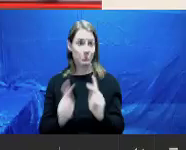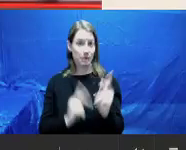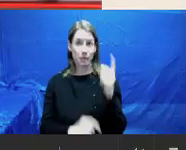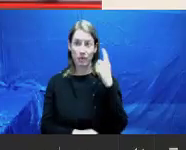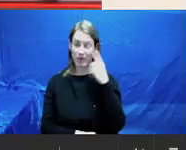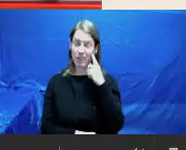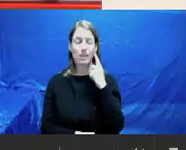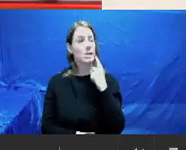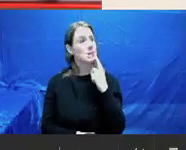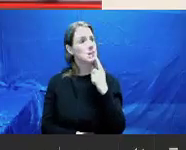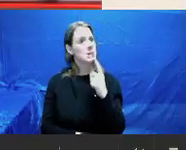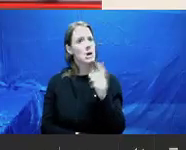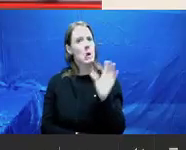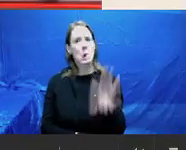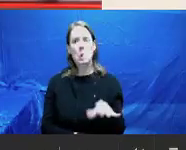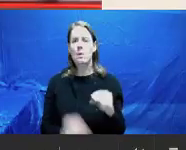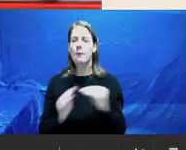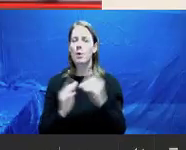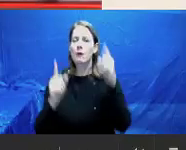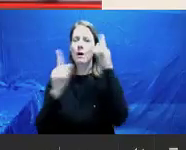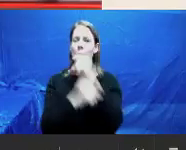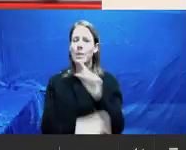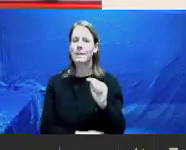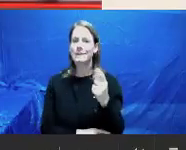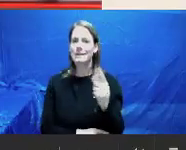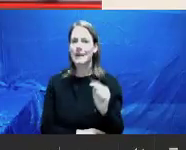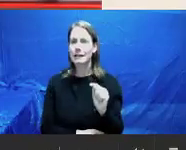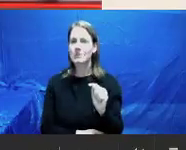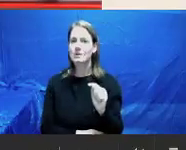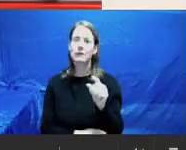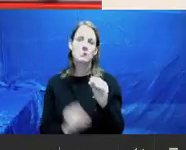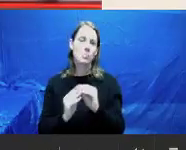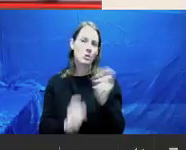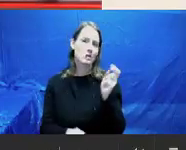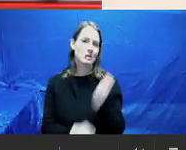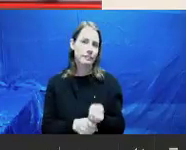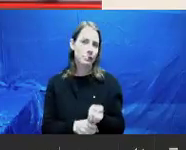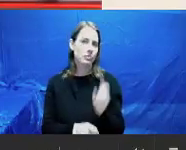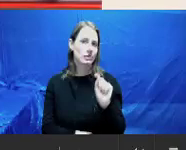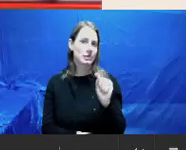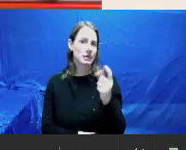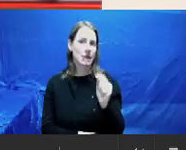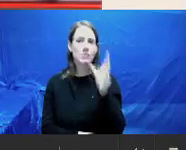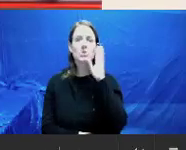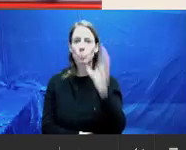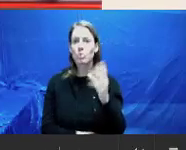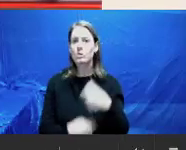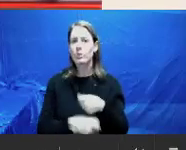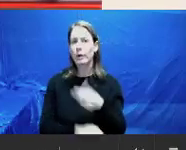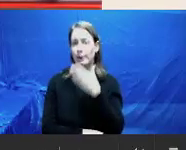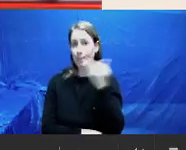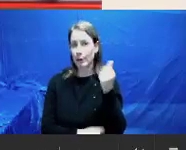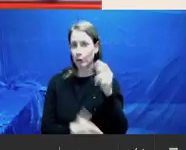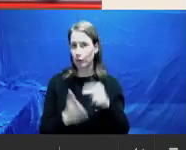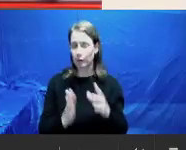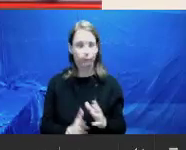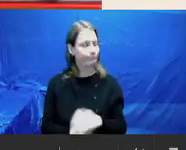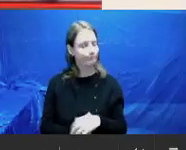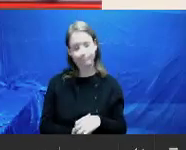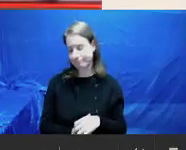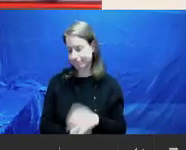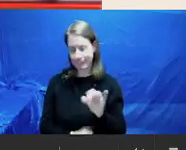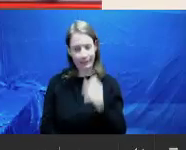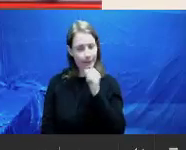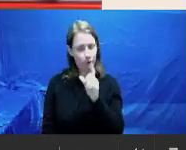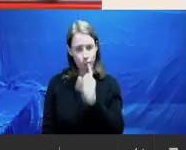we know that's not true. We know that really it's a lot more nuanced in terms of our approaches. In fact,